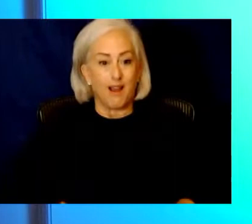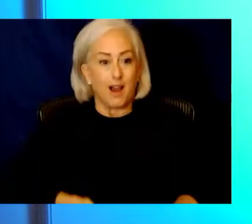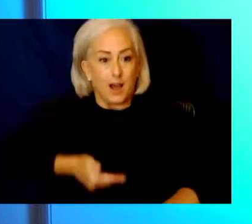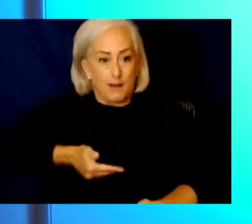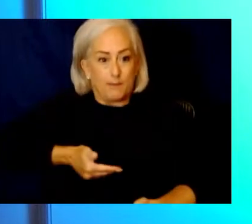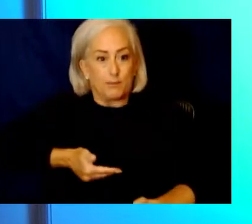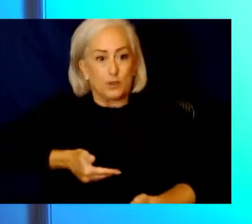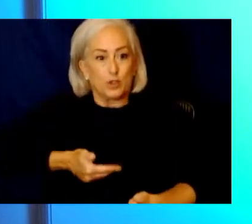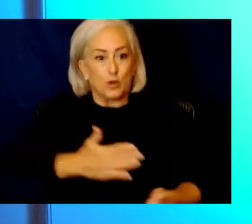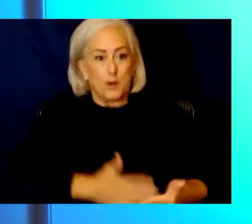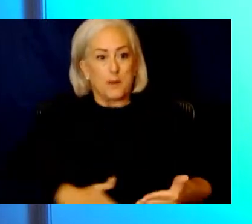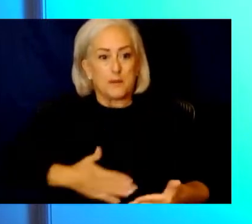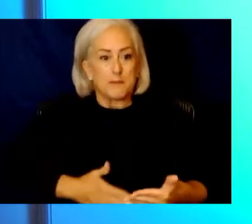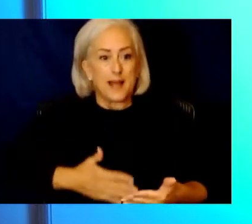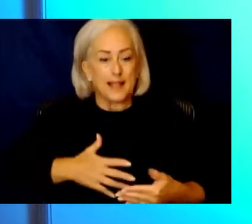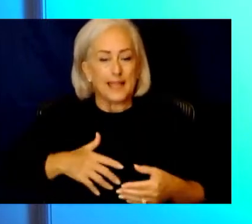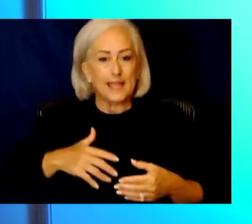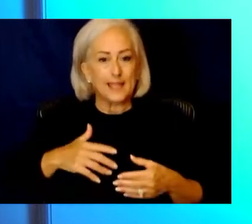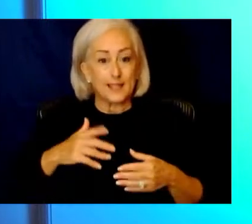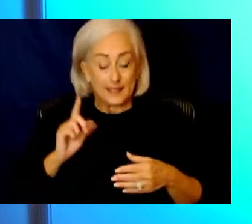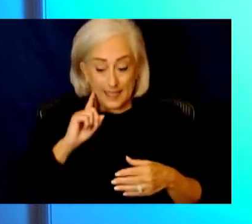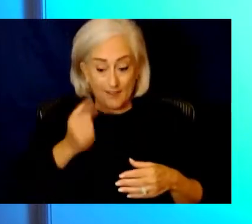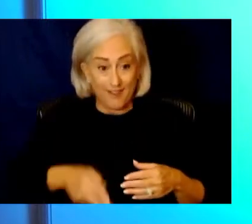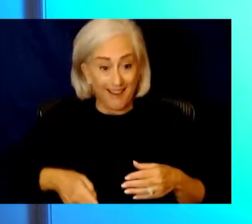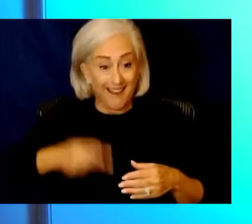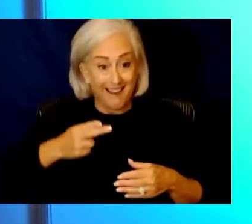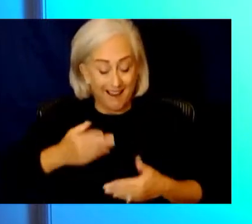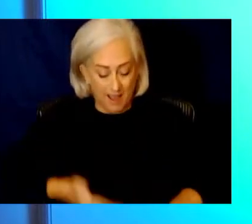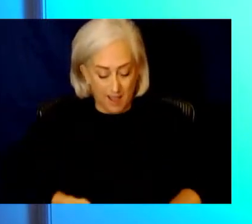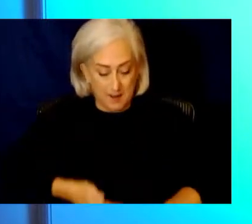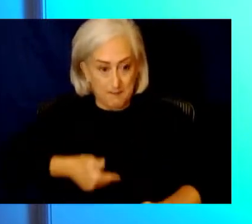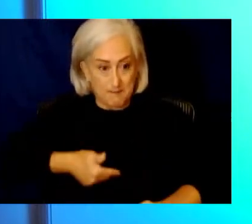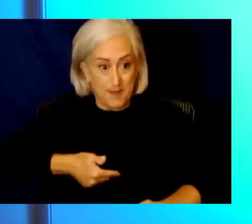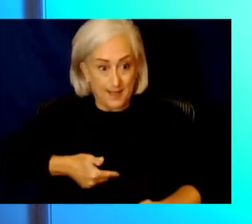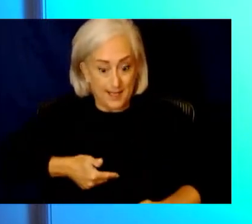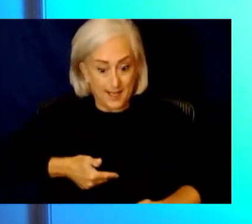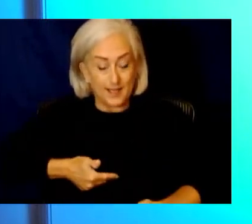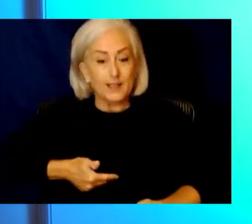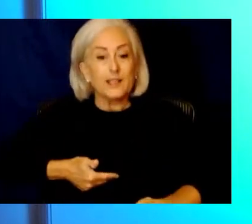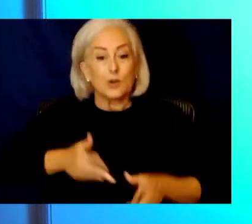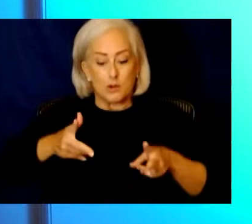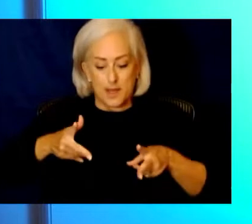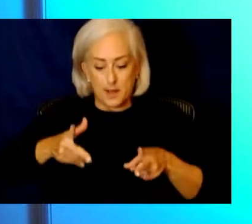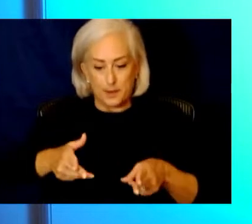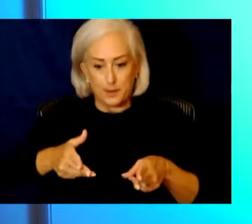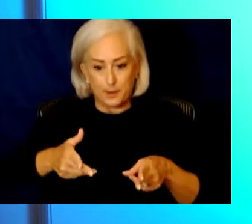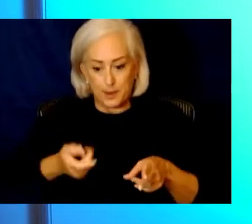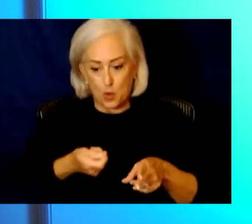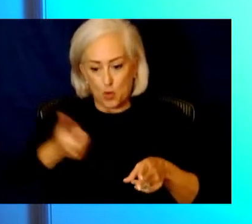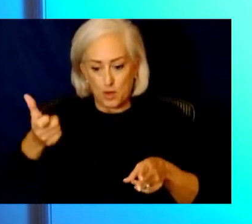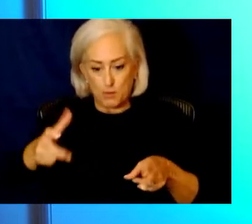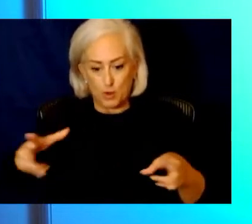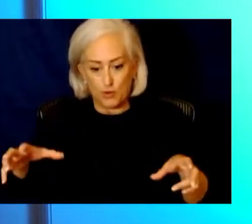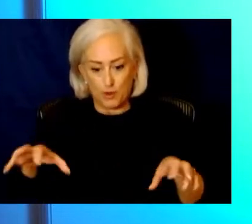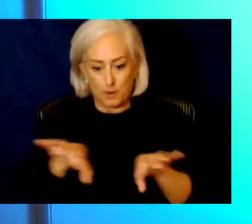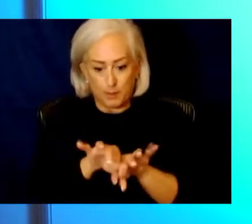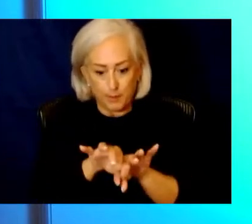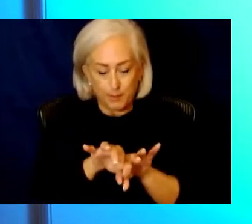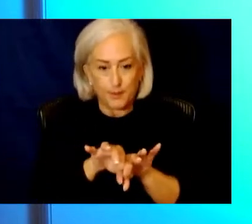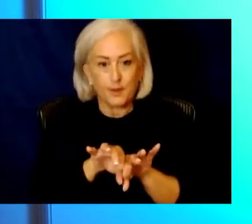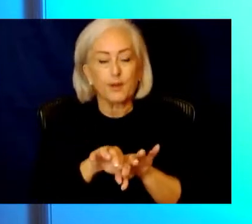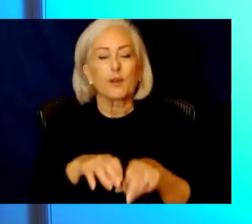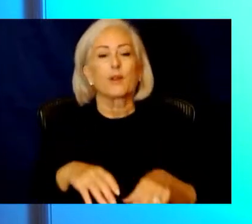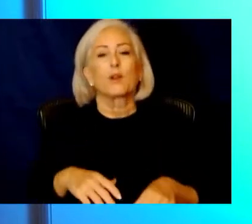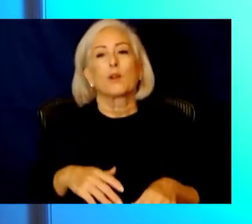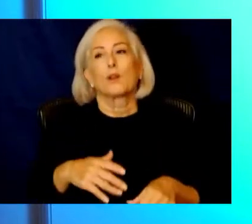the belly, we can expect that we would resect that segment, do what we call an anastomosis, which put him back together. And then if he